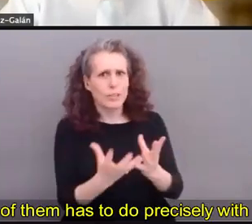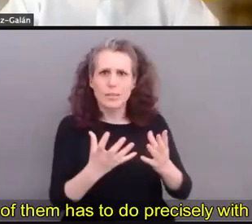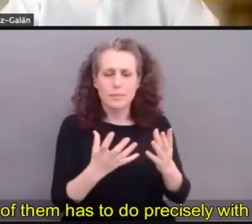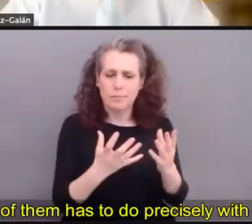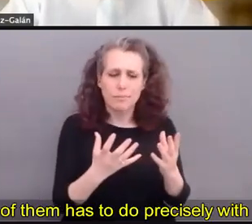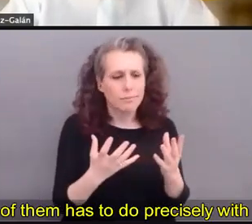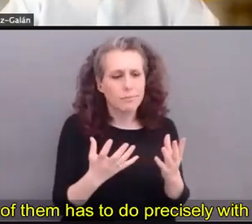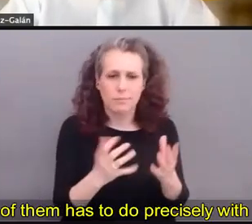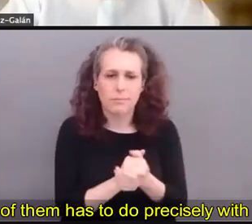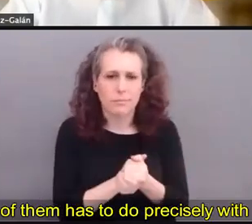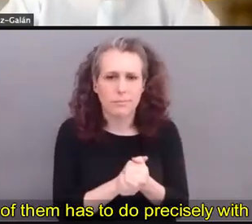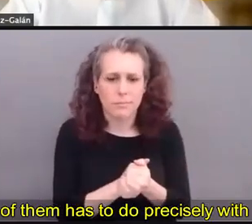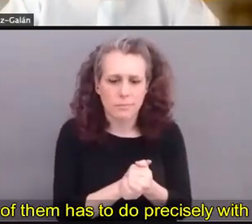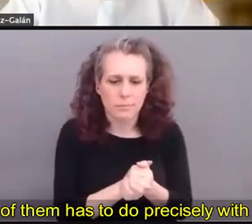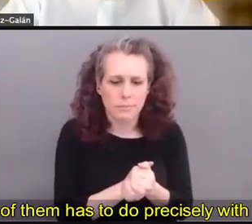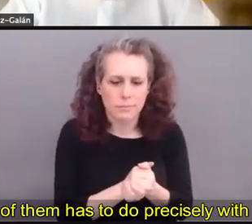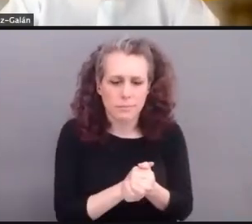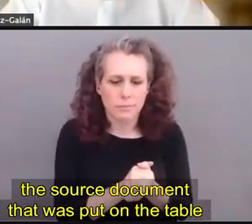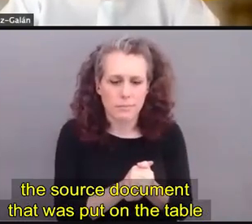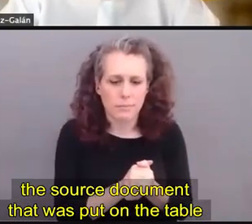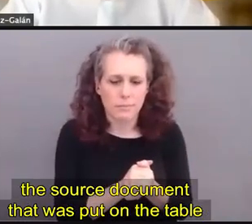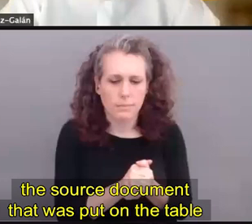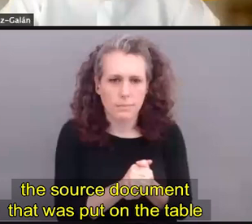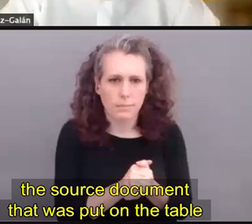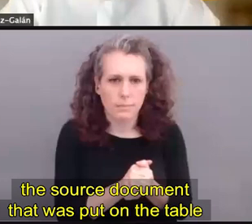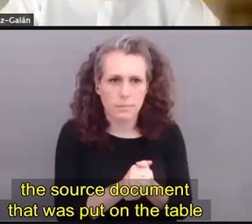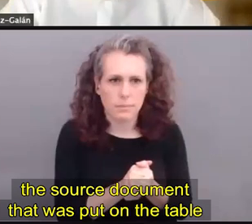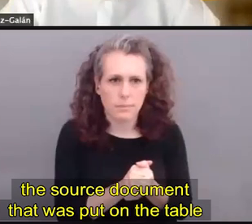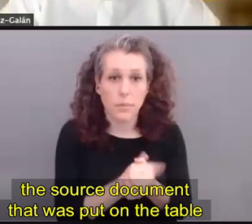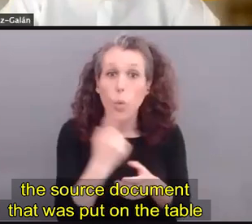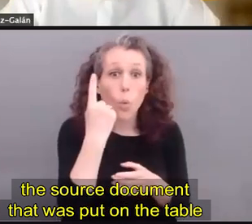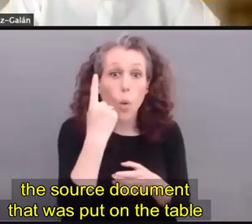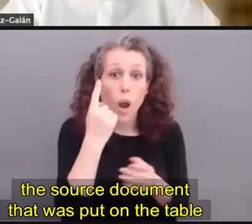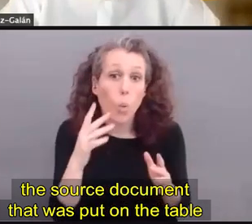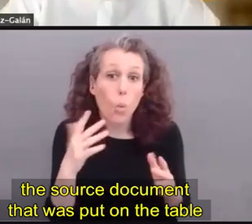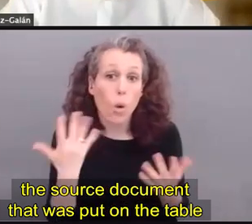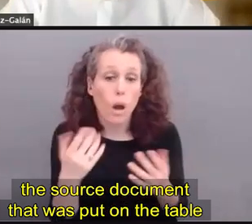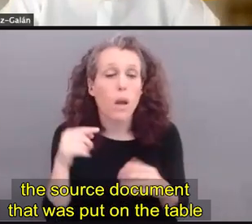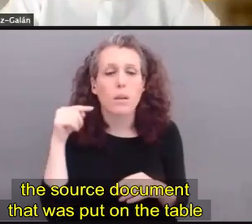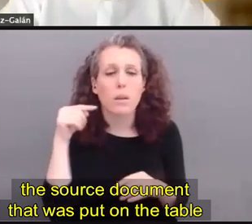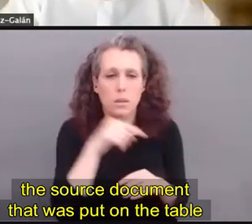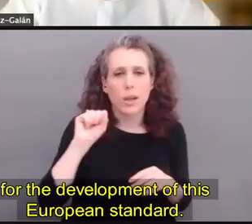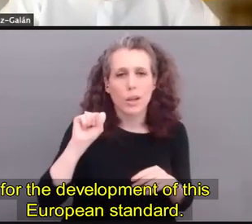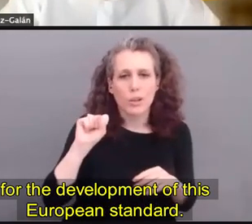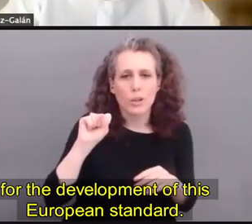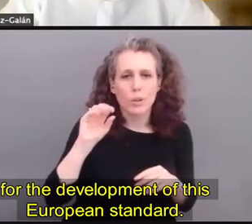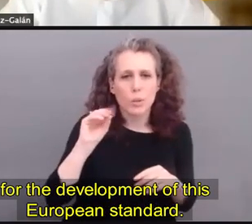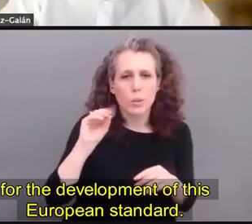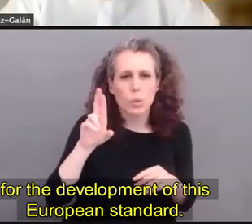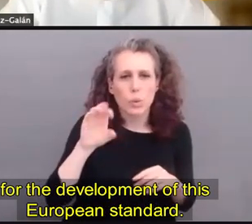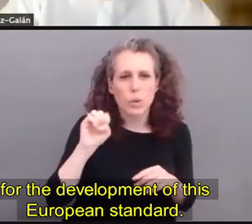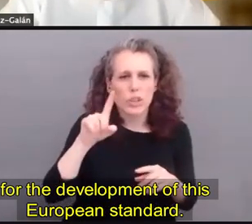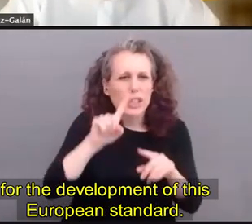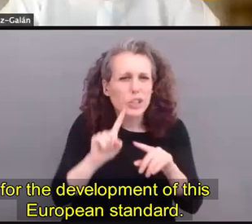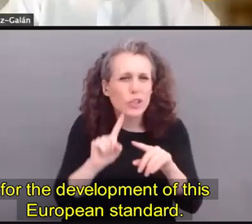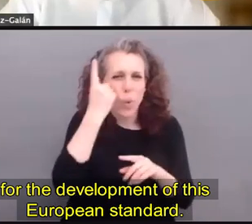One of them has to do precisely with the source document that was put on the table for the